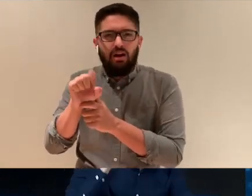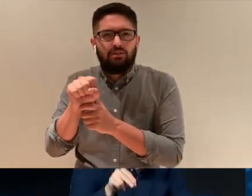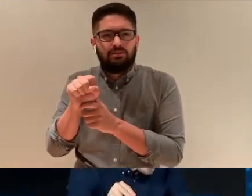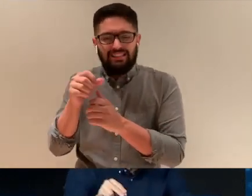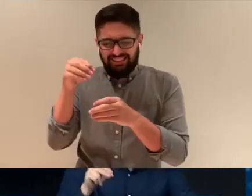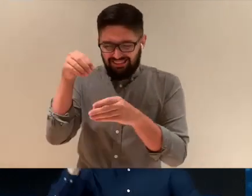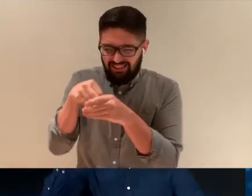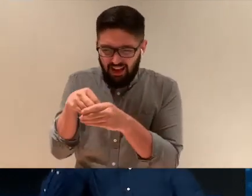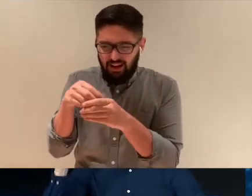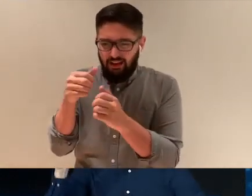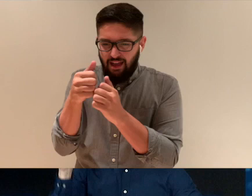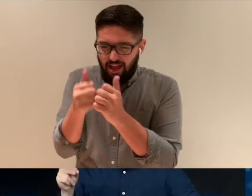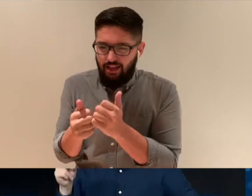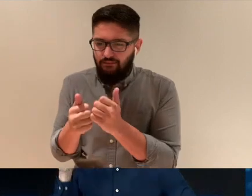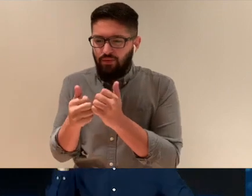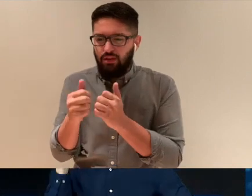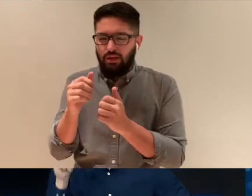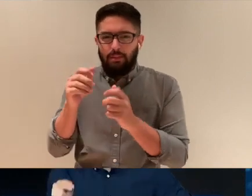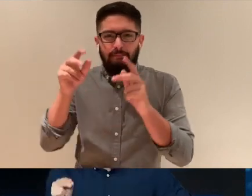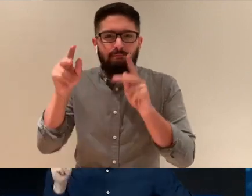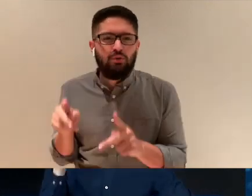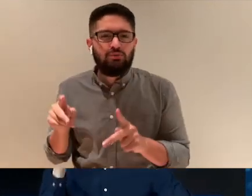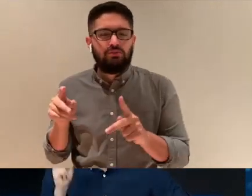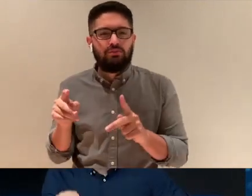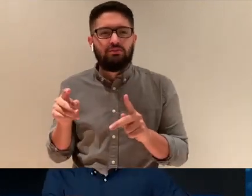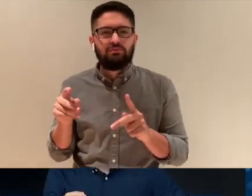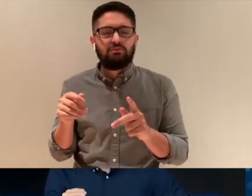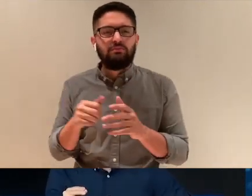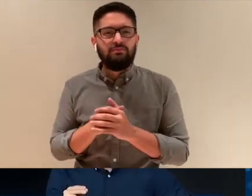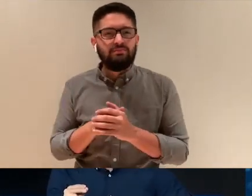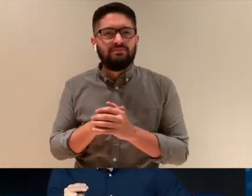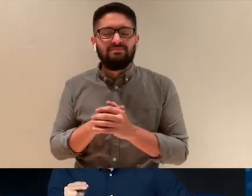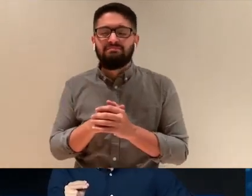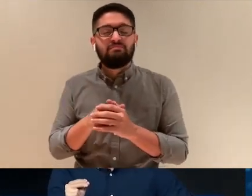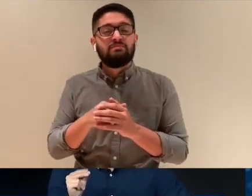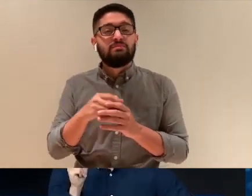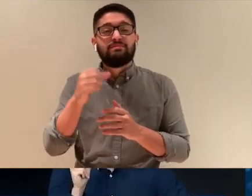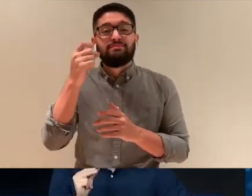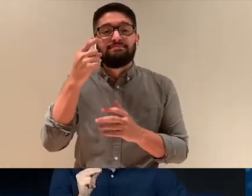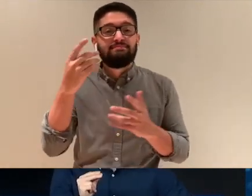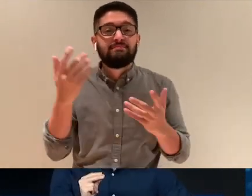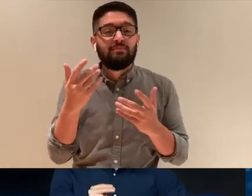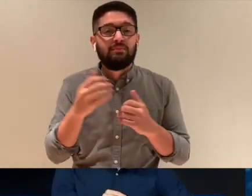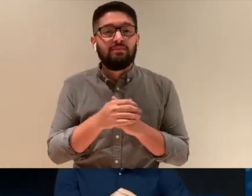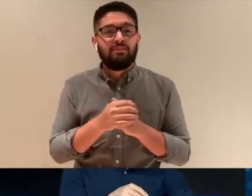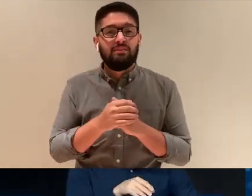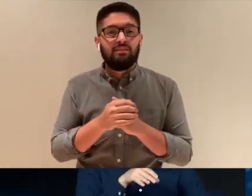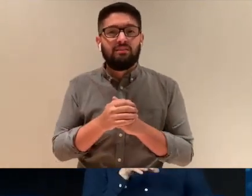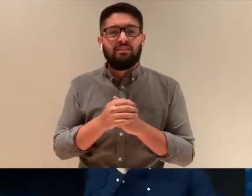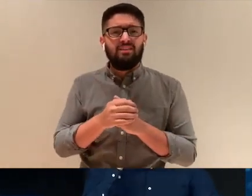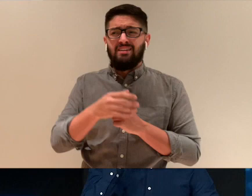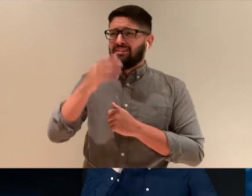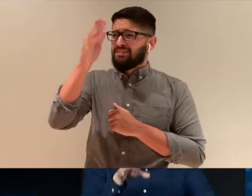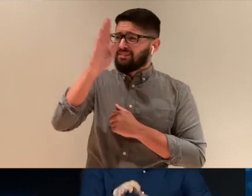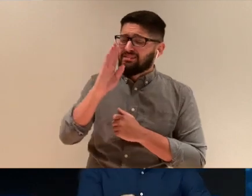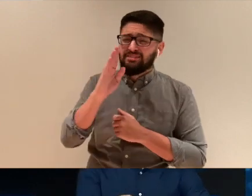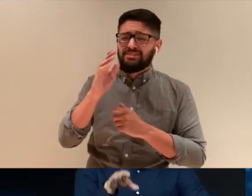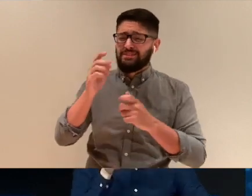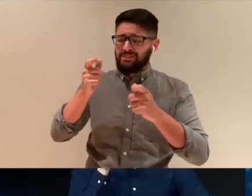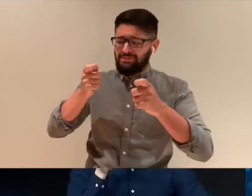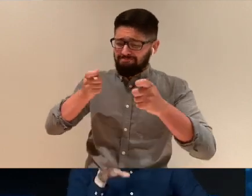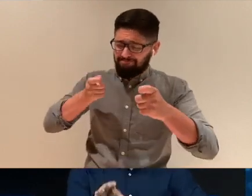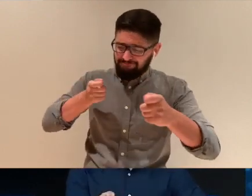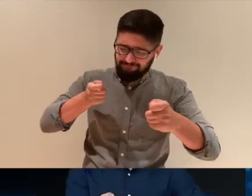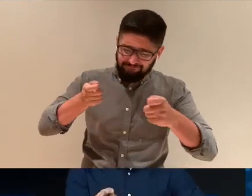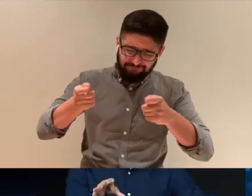single virus, inside every single person, listen, just know, it is controlled